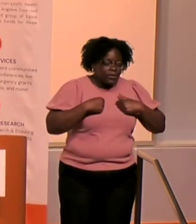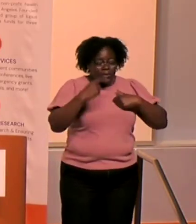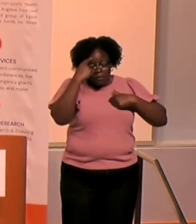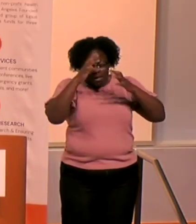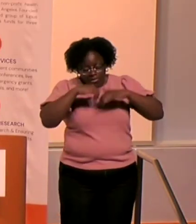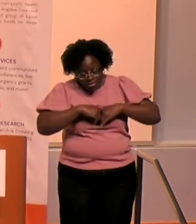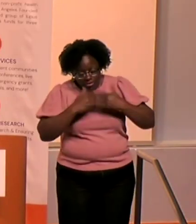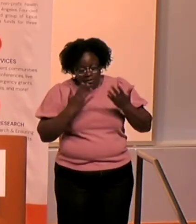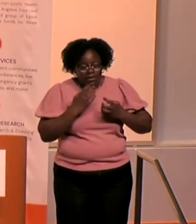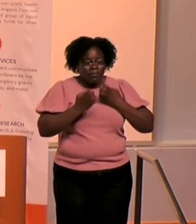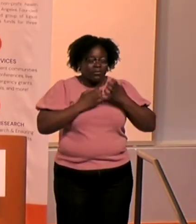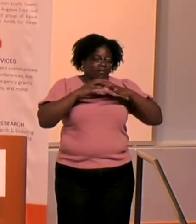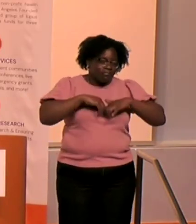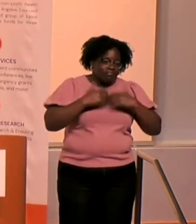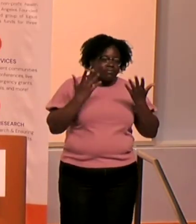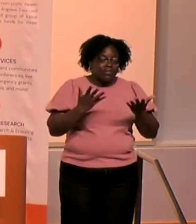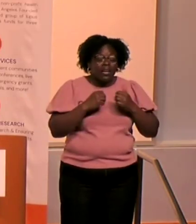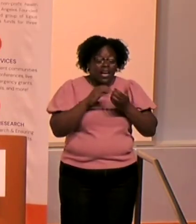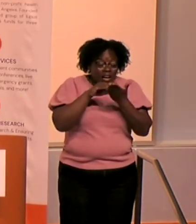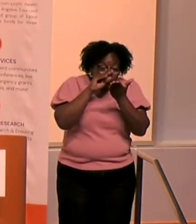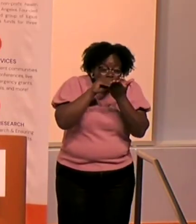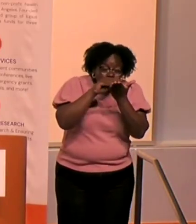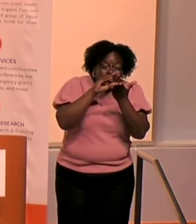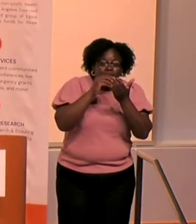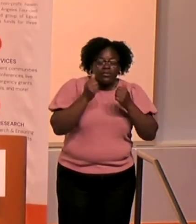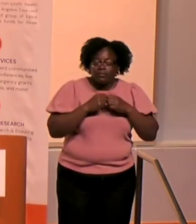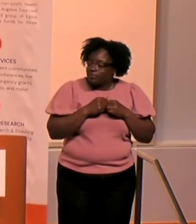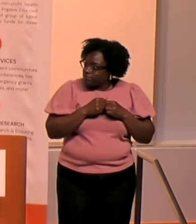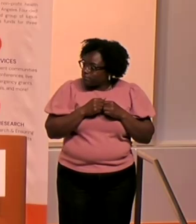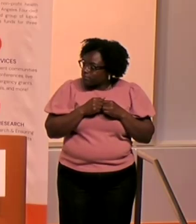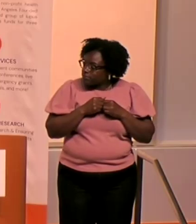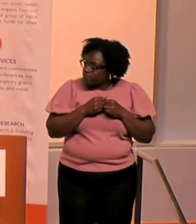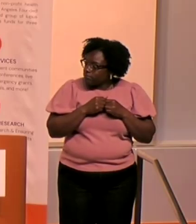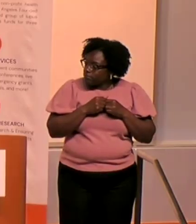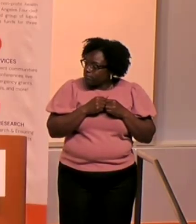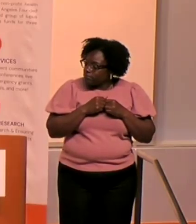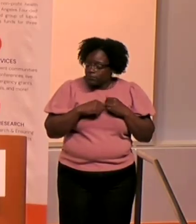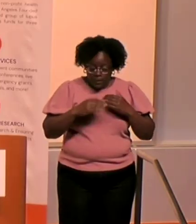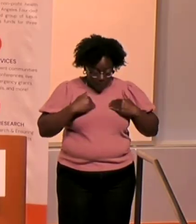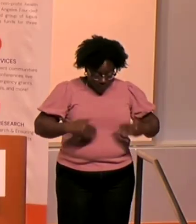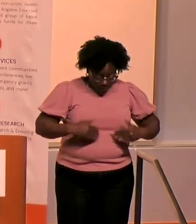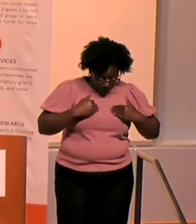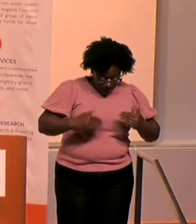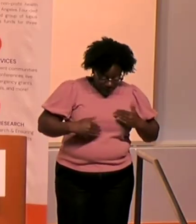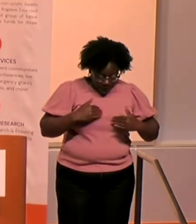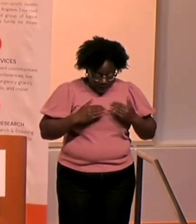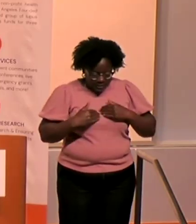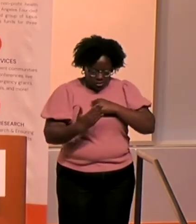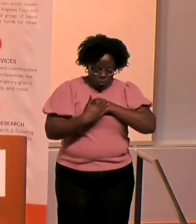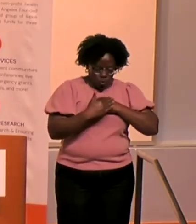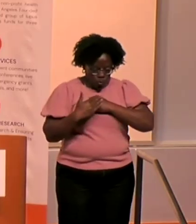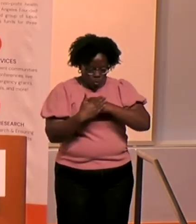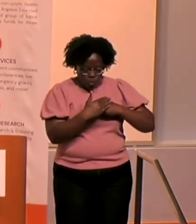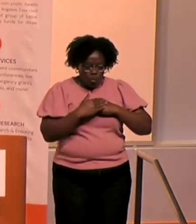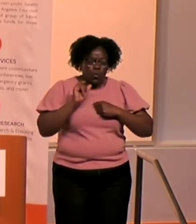exhausting. I've learned that I definitely need to listen to my body. There was a